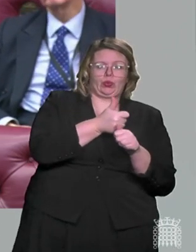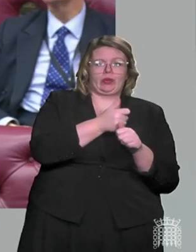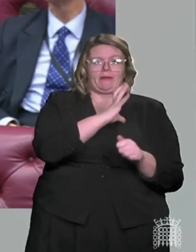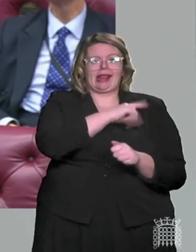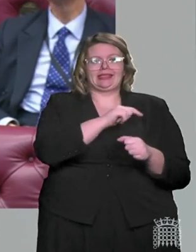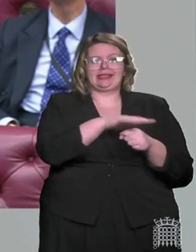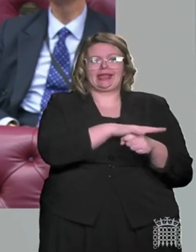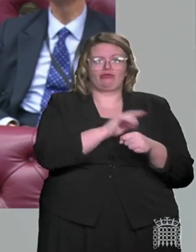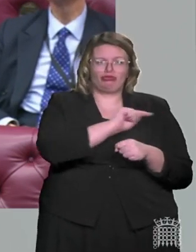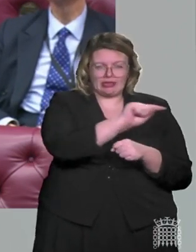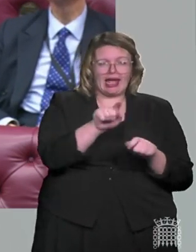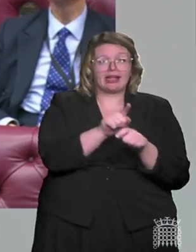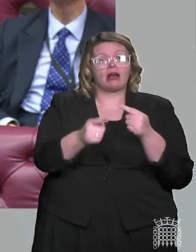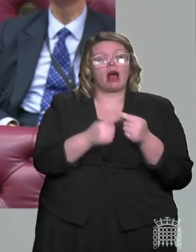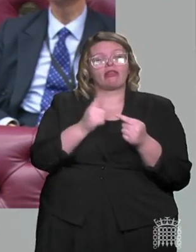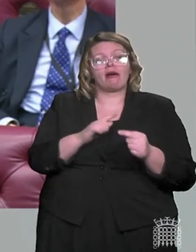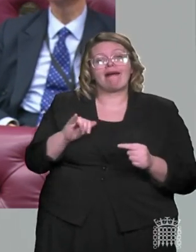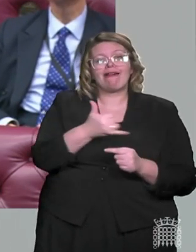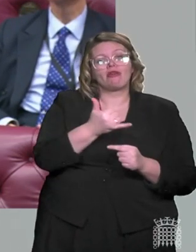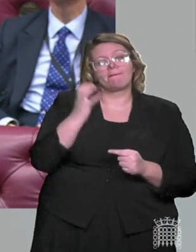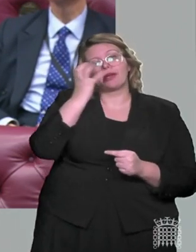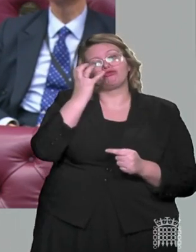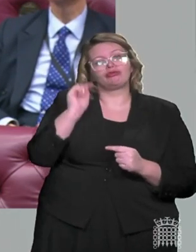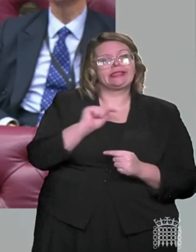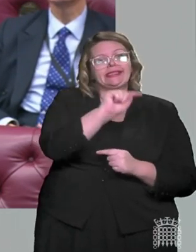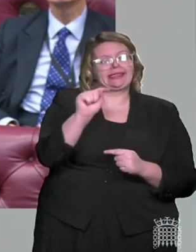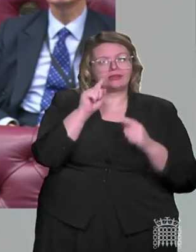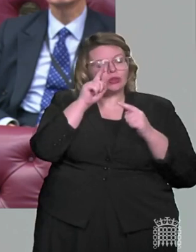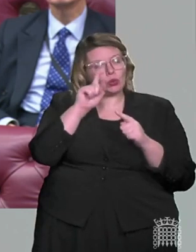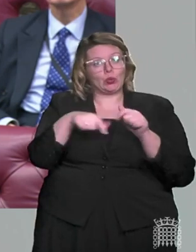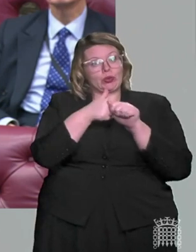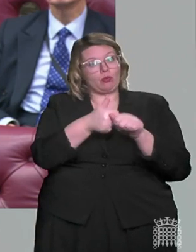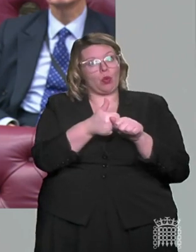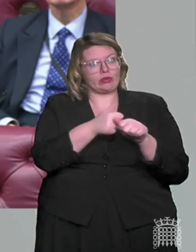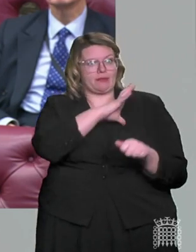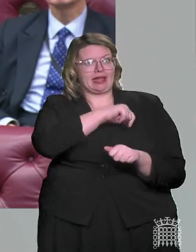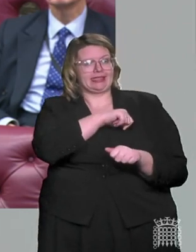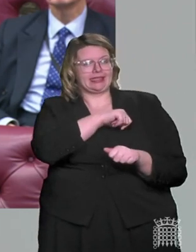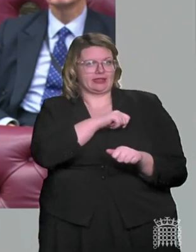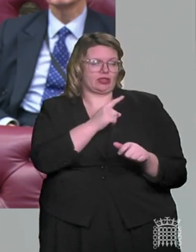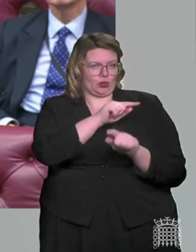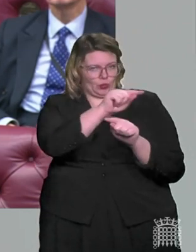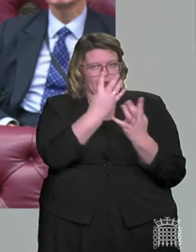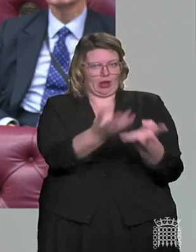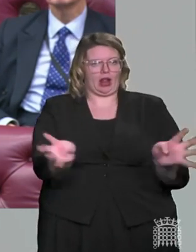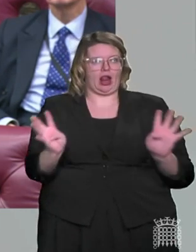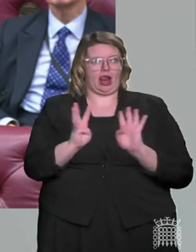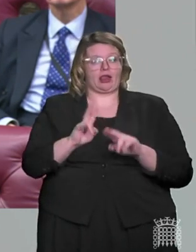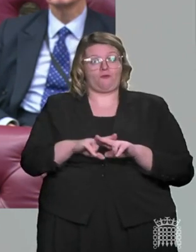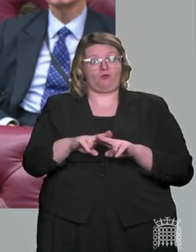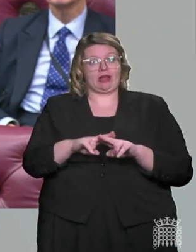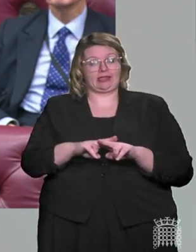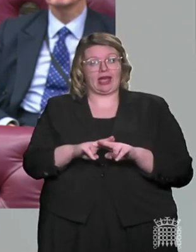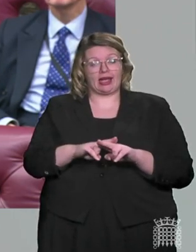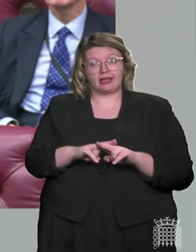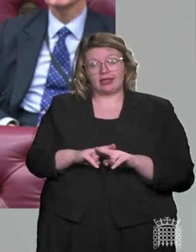and the key Arab states and Gulf states that are working to help support a future Palestinian authority, and we very much hope the Secretary of